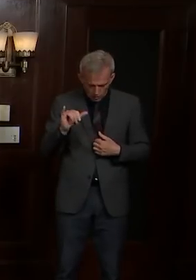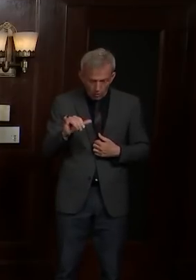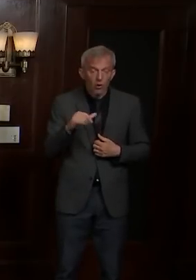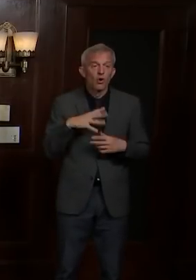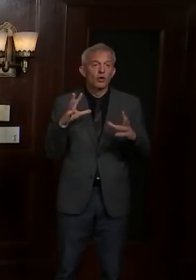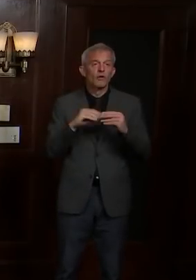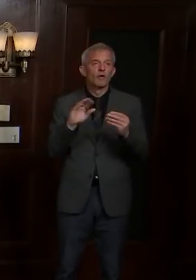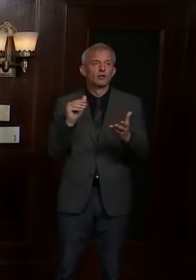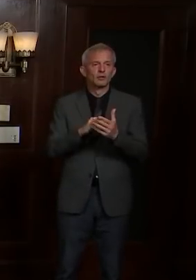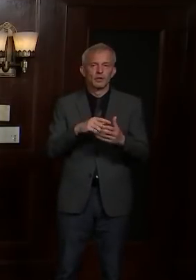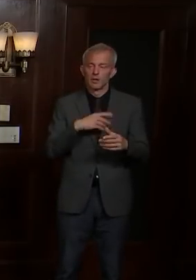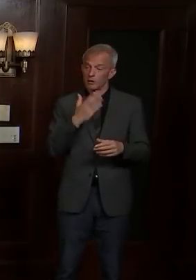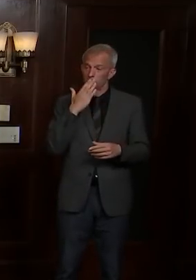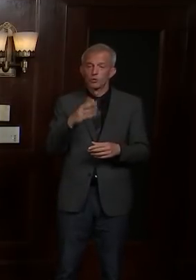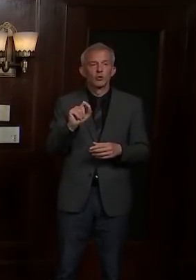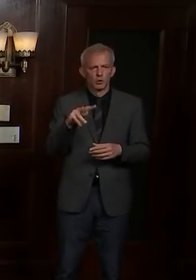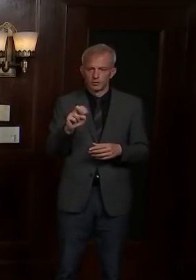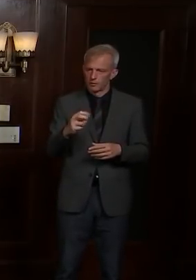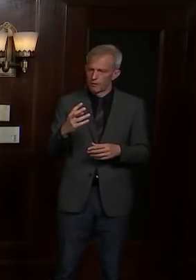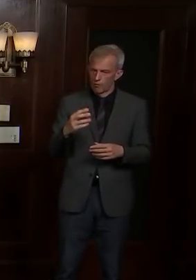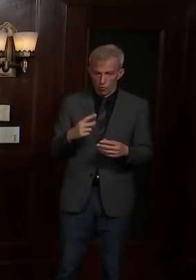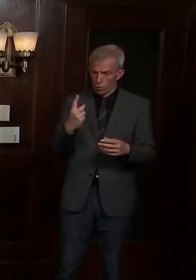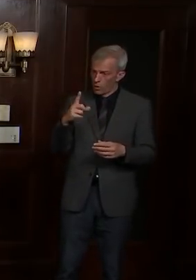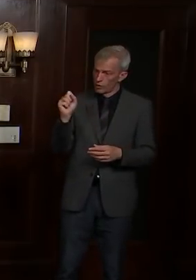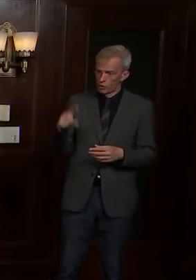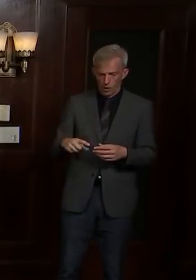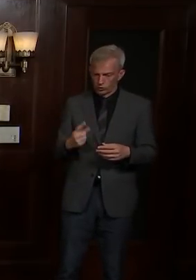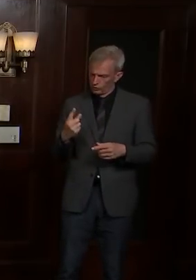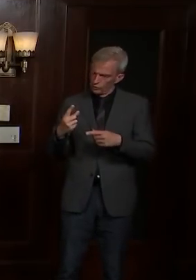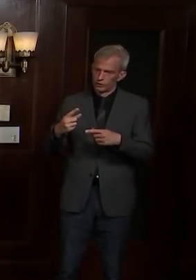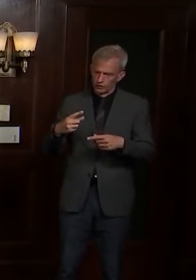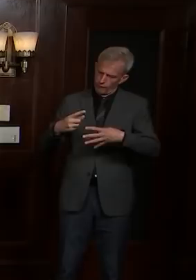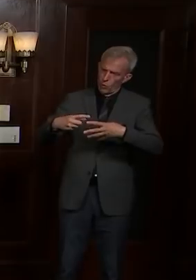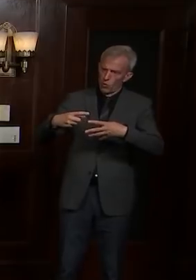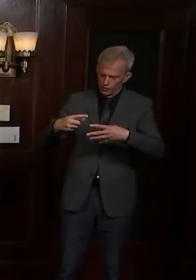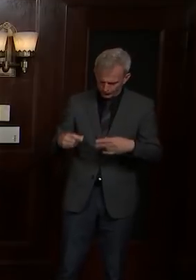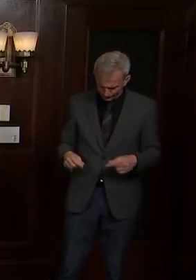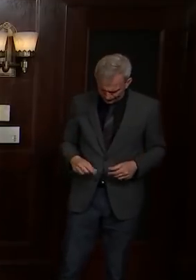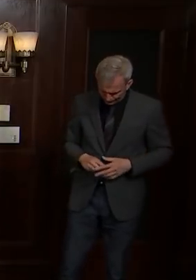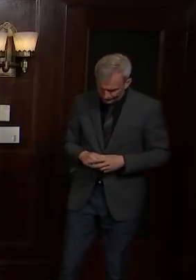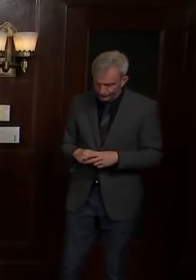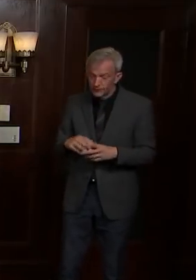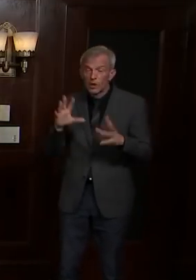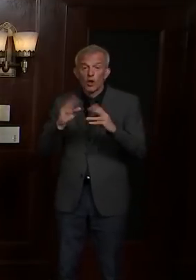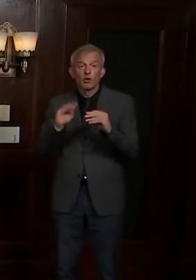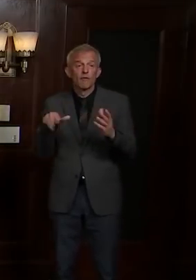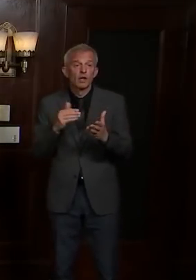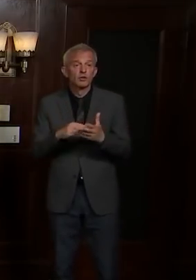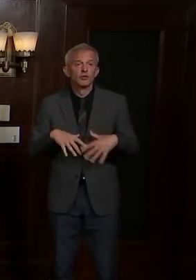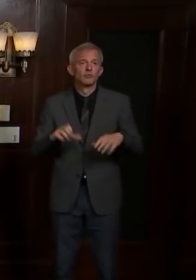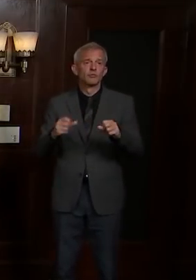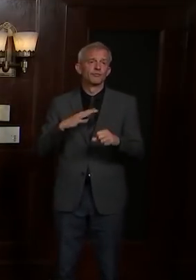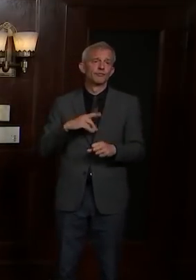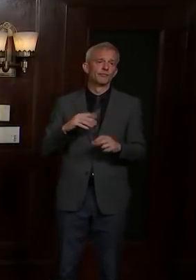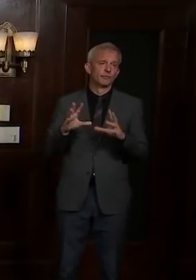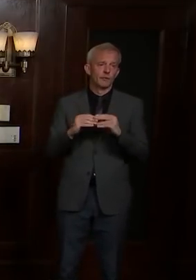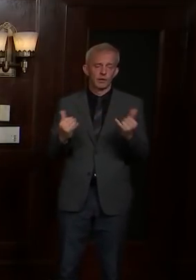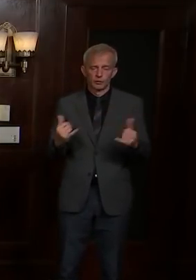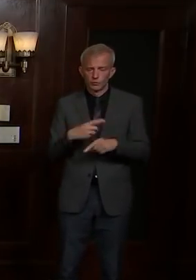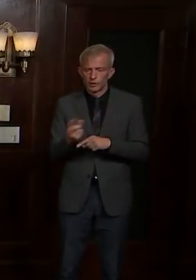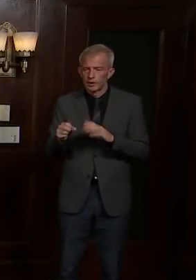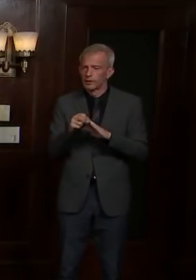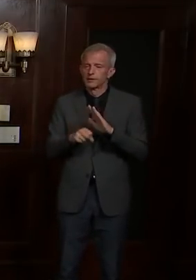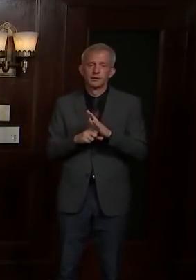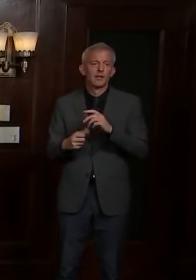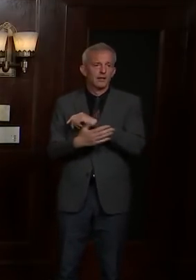Steve. You got 4 questions in one. The convention center had a great meeting today. The state is being very helpful. The county and the city,